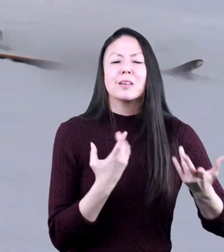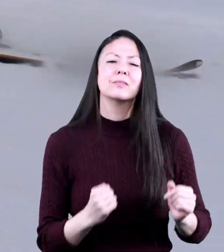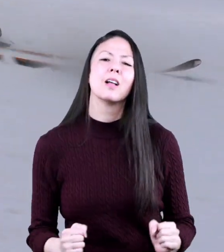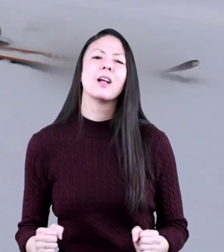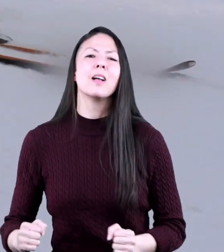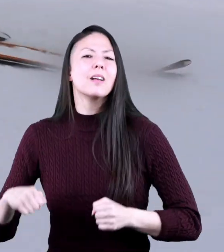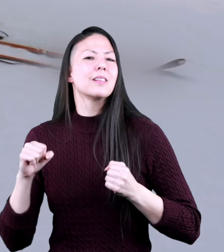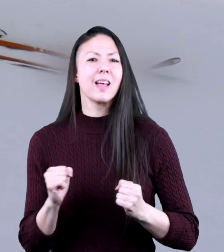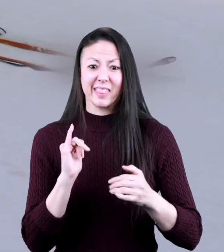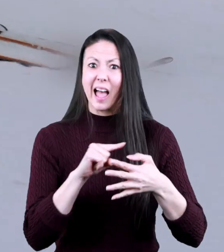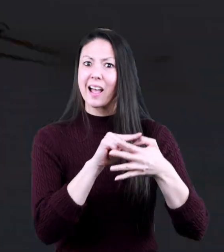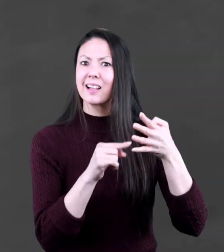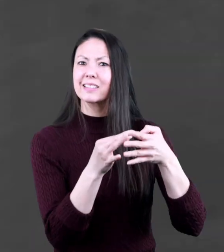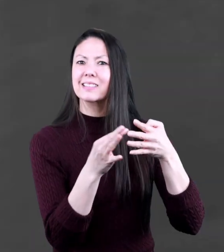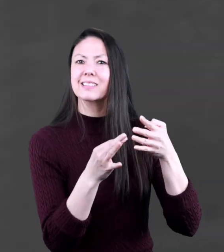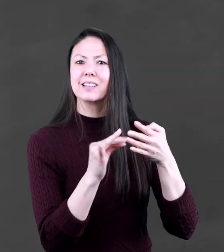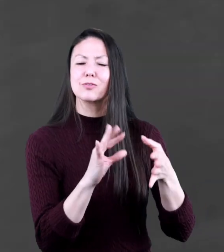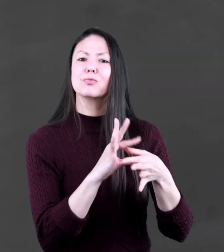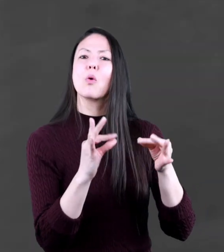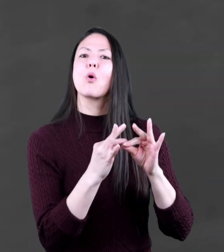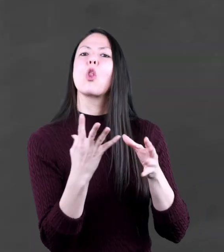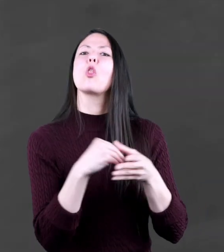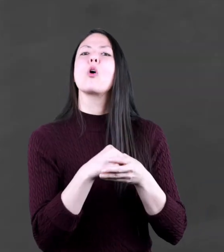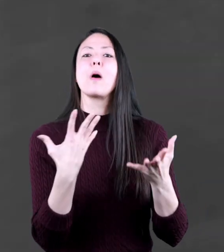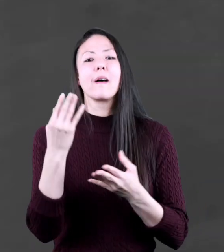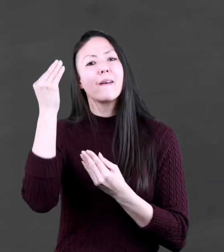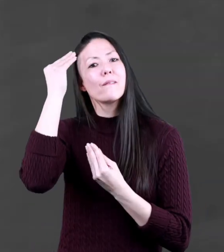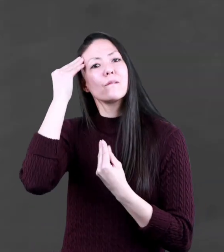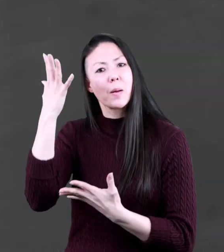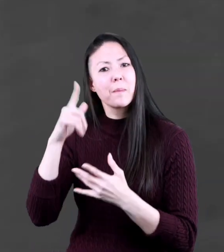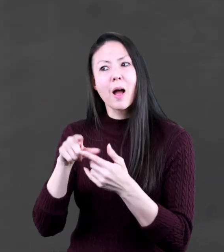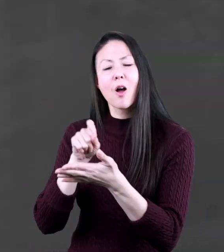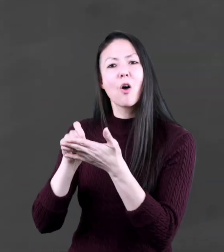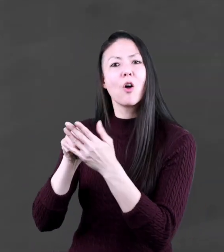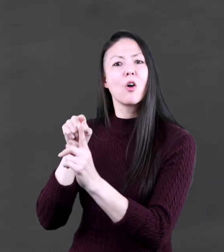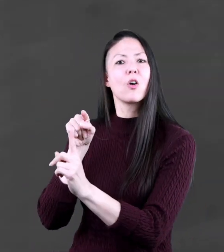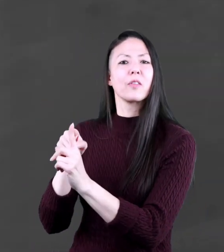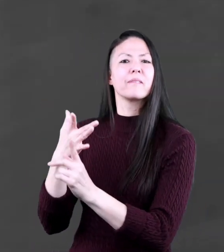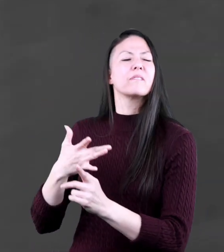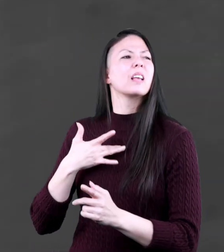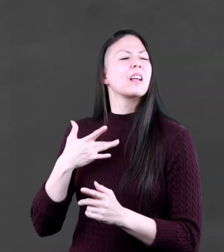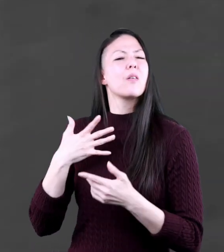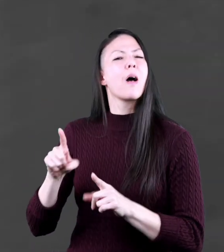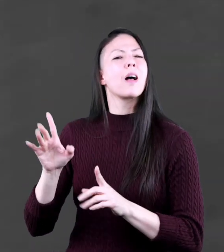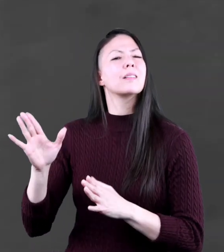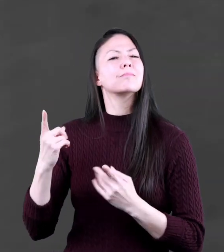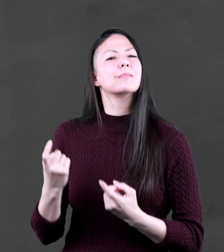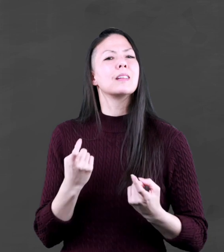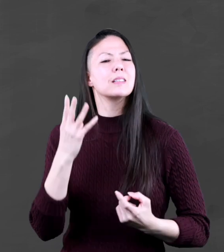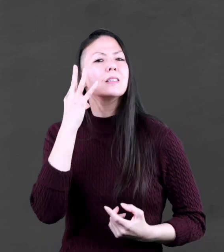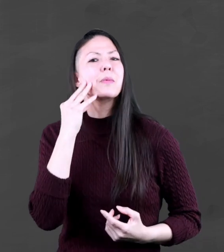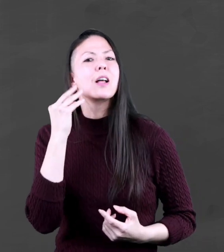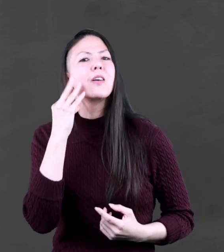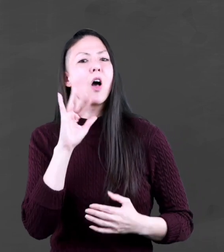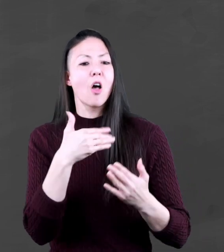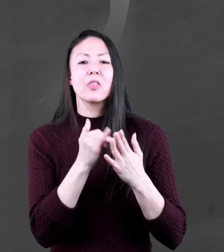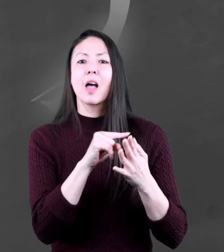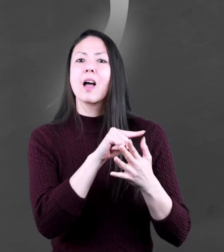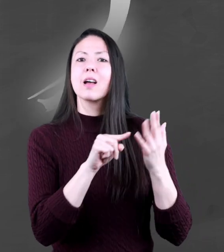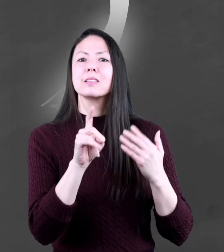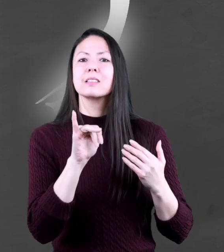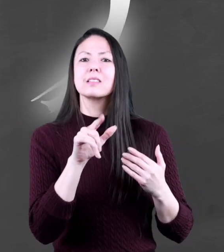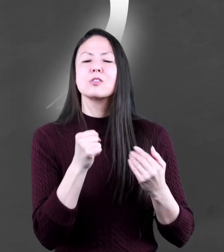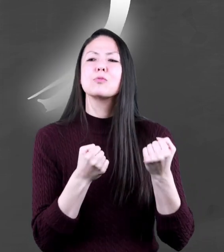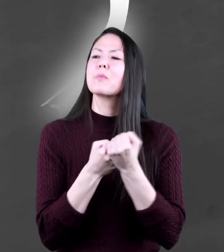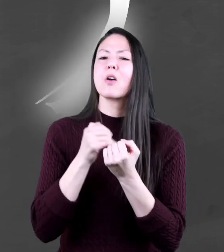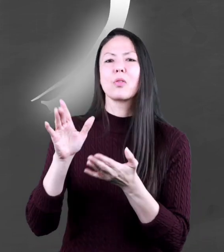skis glide over it. The details in this story include information about the author's feelings while skiing. All